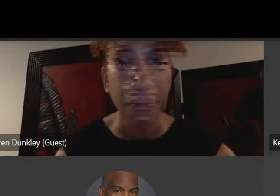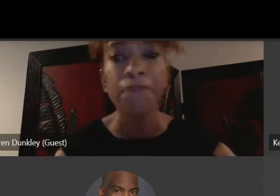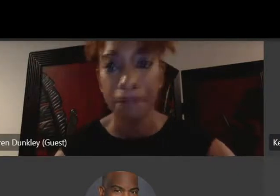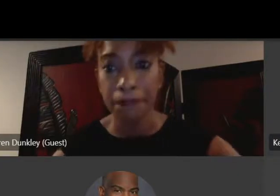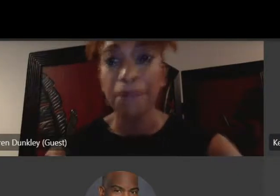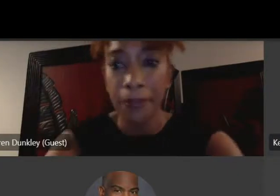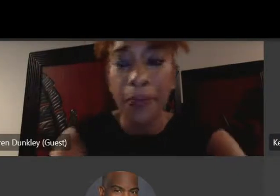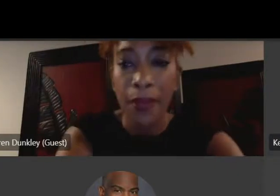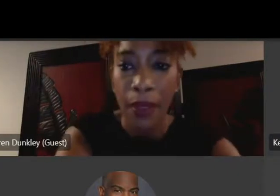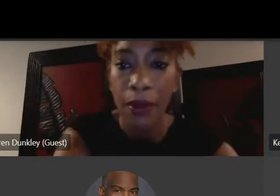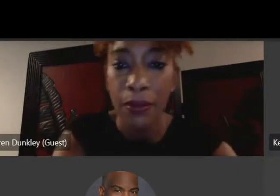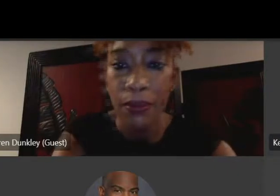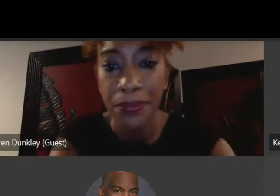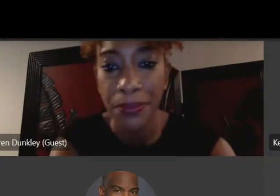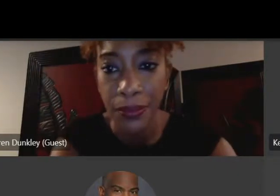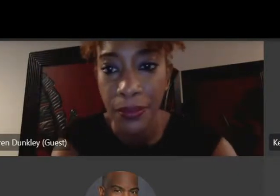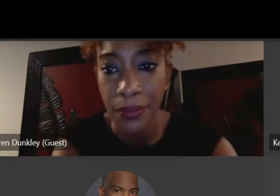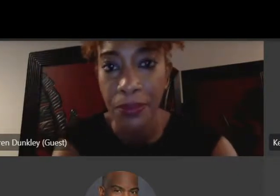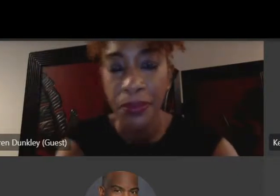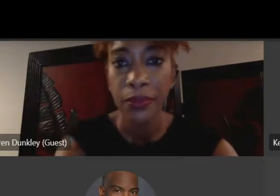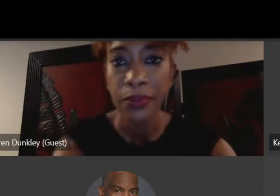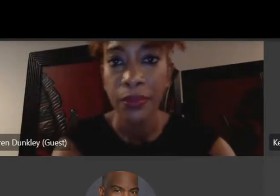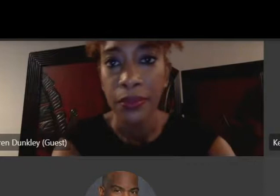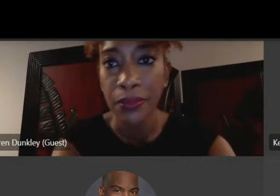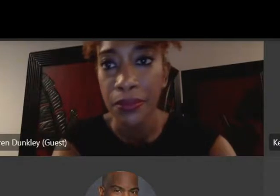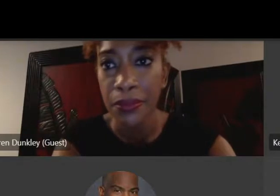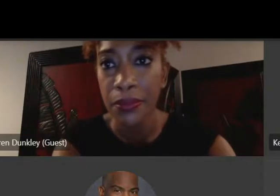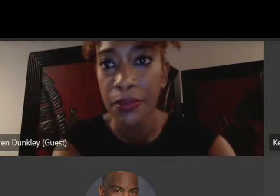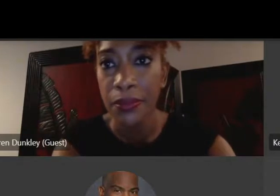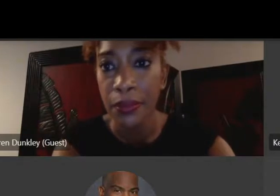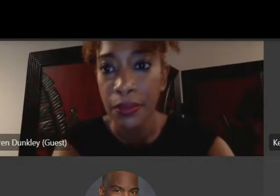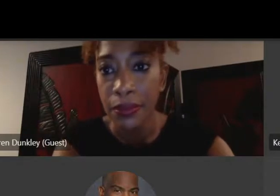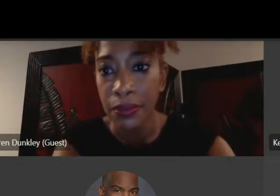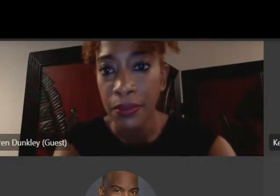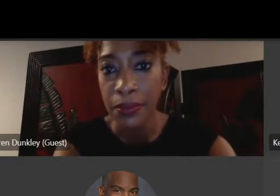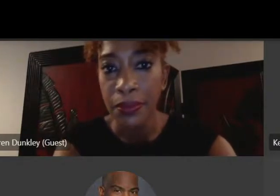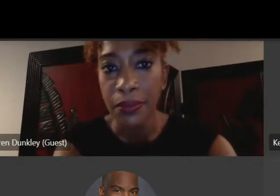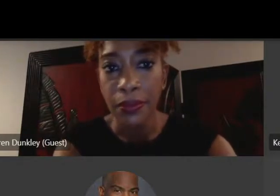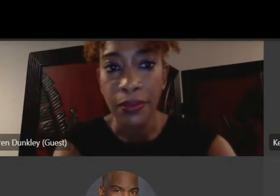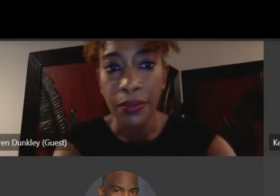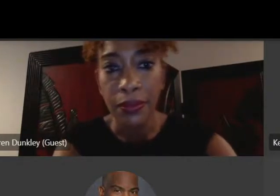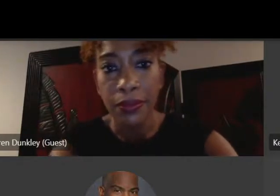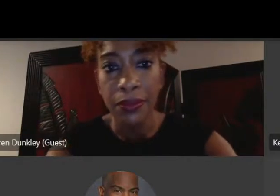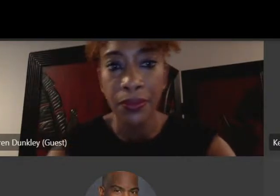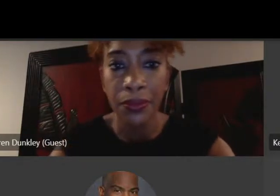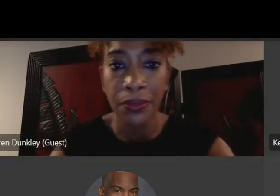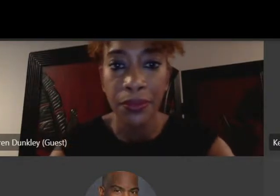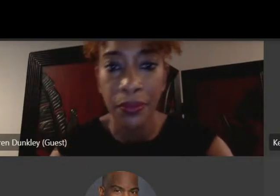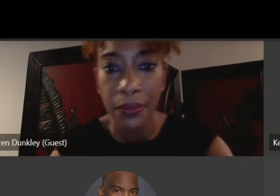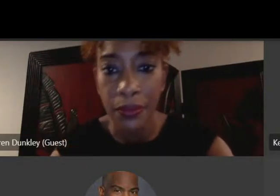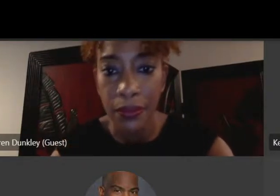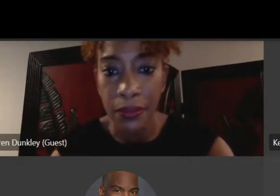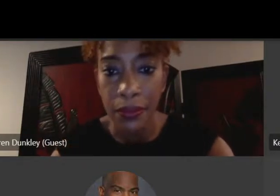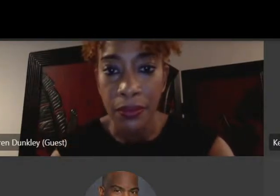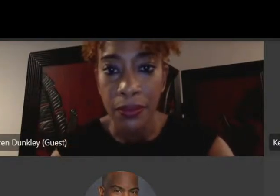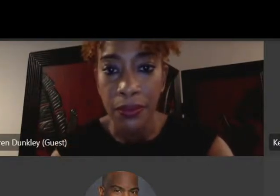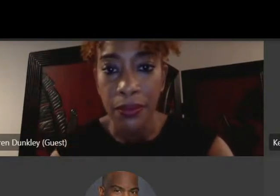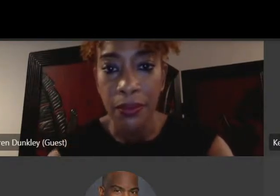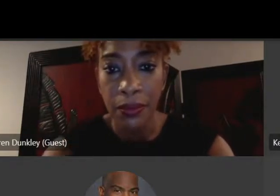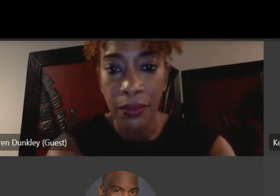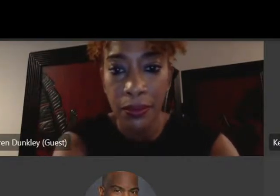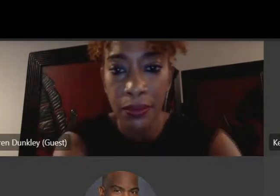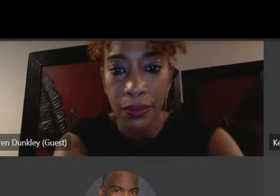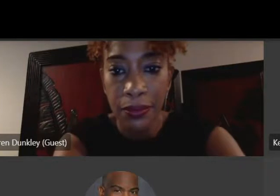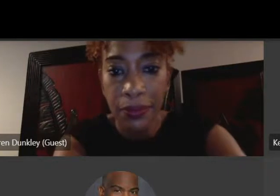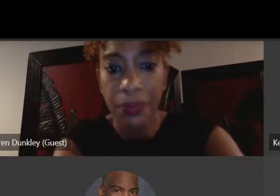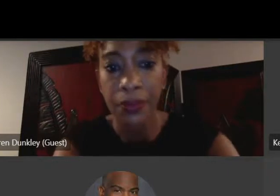said it was, to COVID. The amount of devastation and loss to our community has just been really